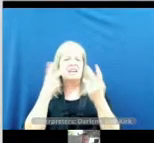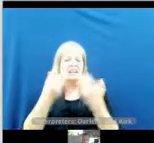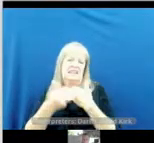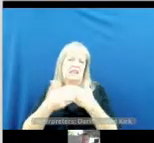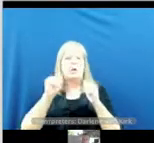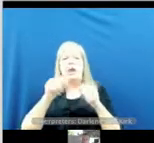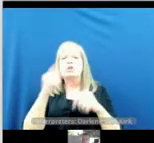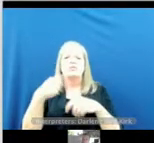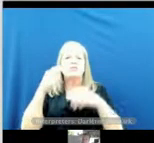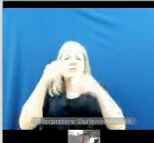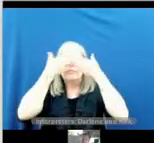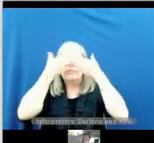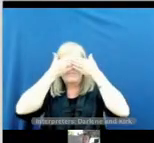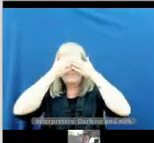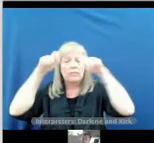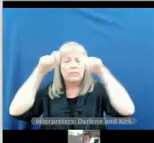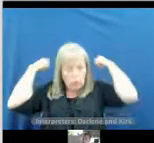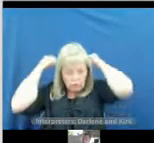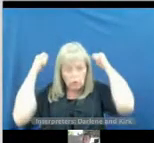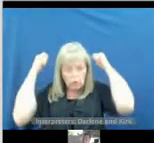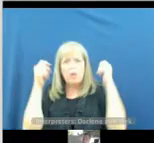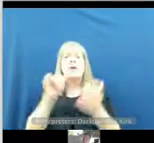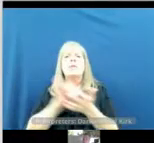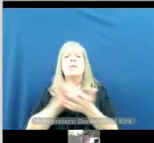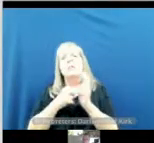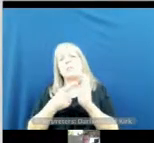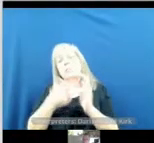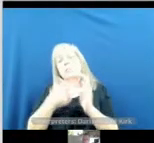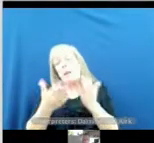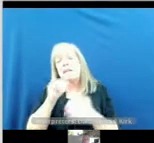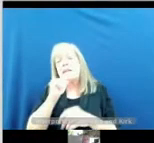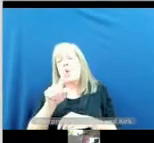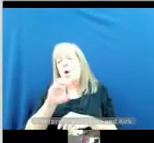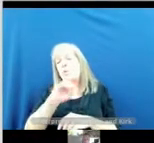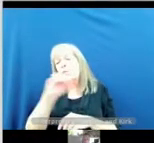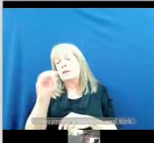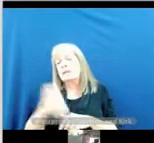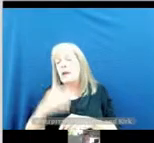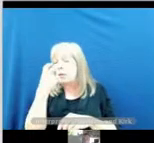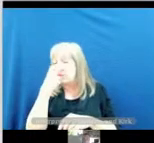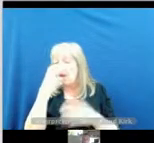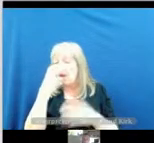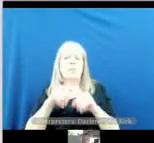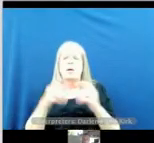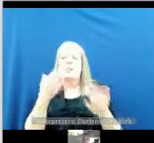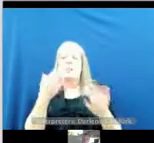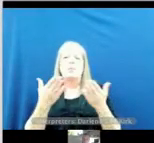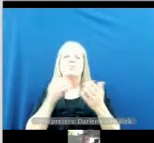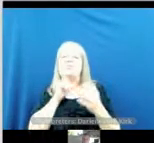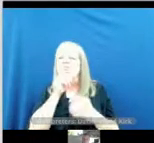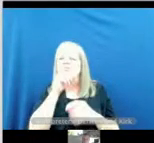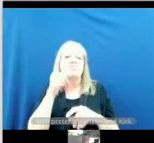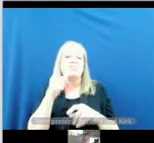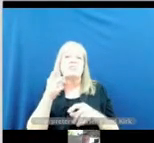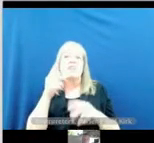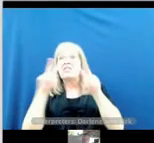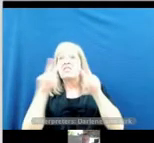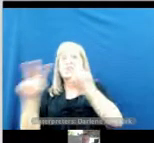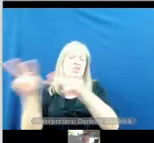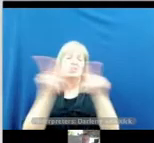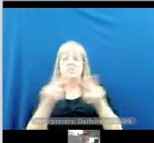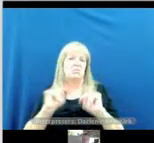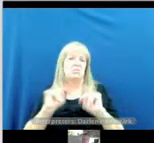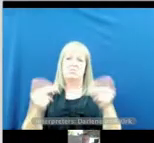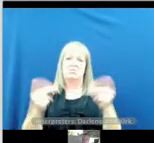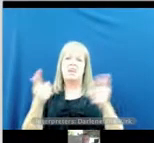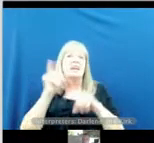meaning the person may not be completely blind, but perhaps they really don't have functional vision that allows them to access their world in a